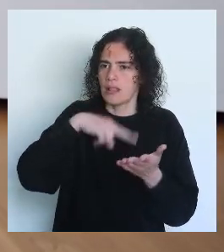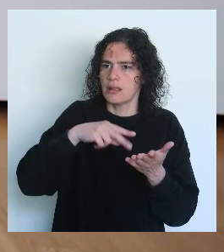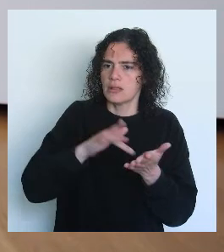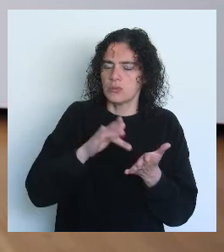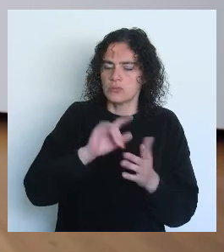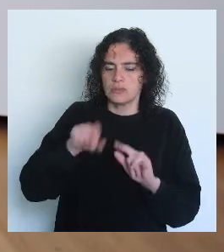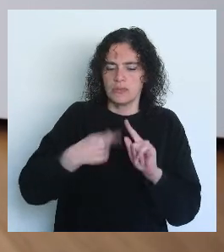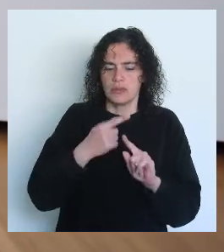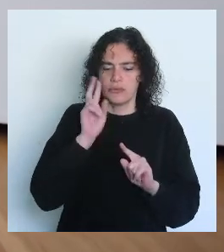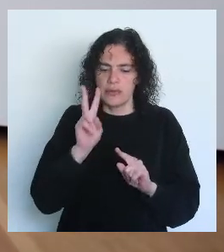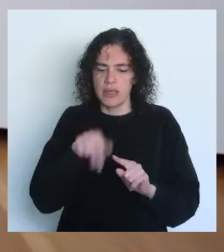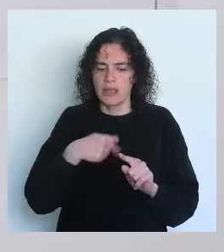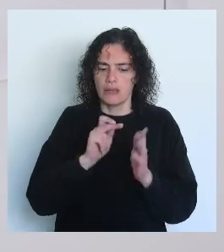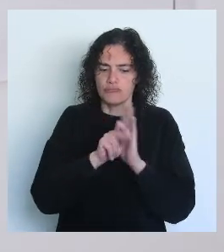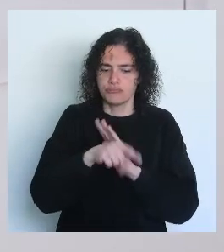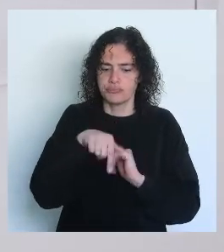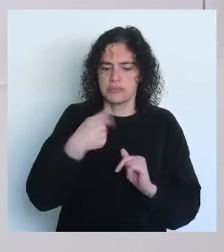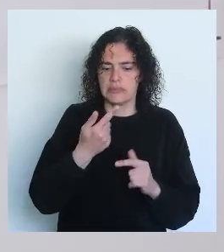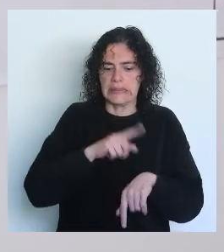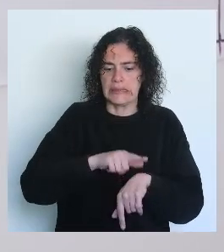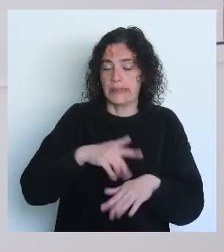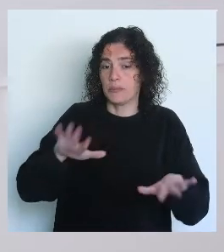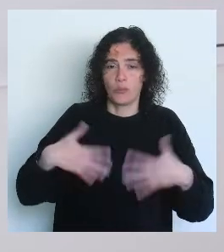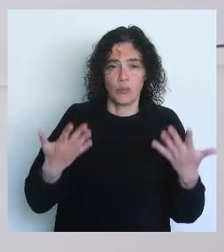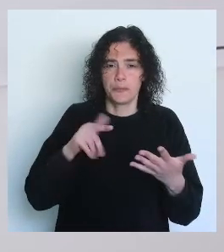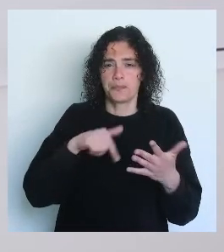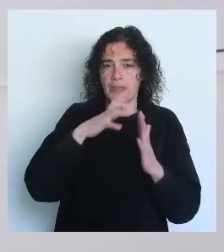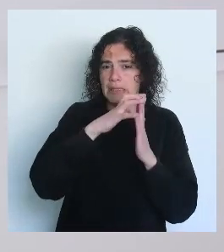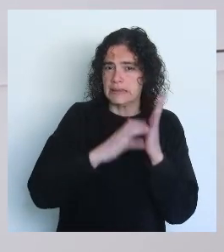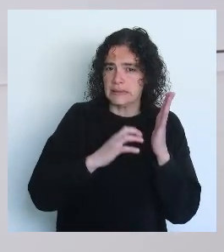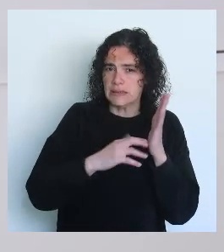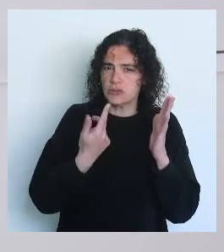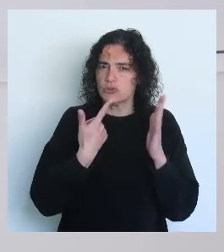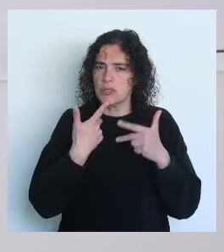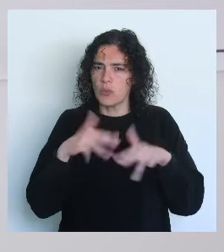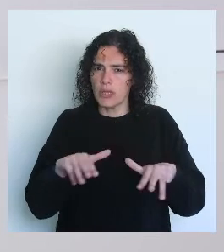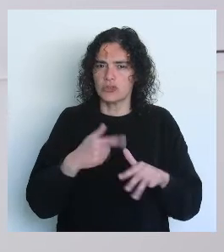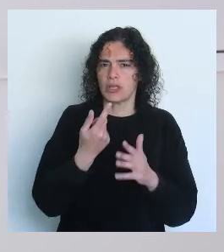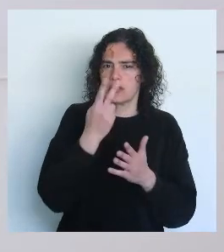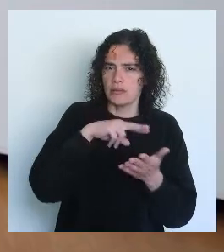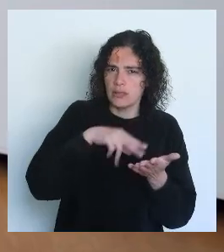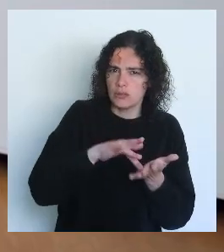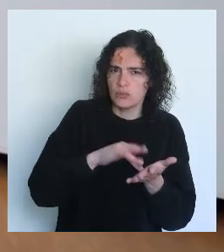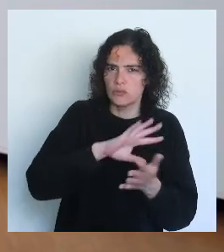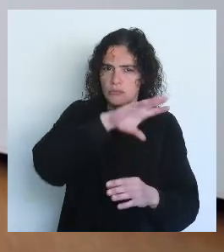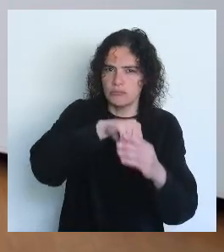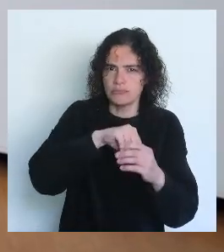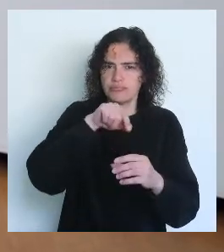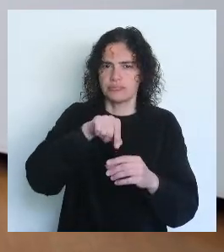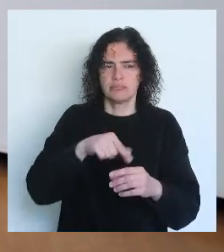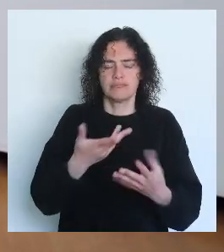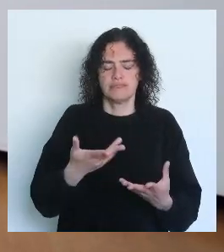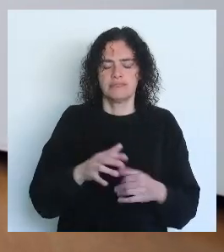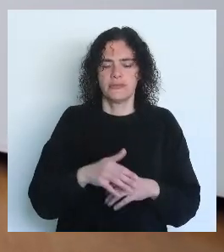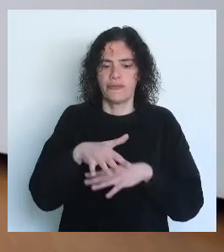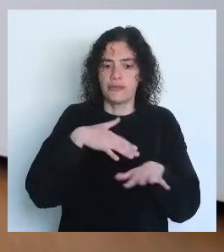and we'll see that later when we go through the exhibition, that at some point the text, language, literature will be